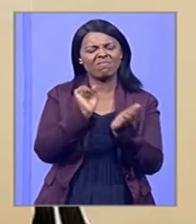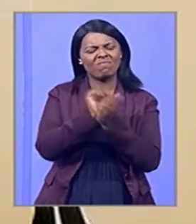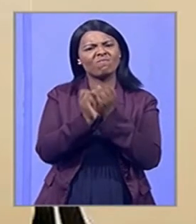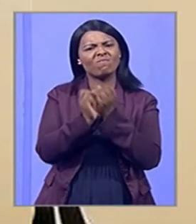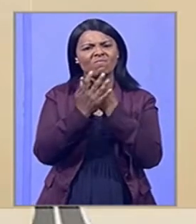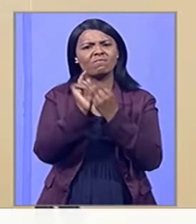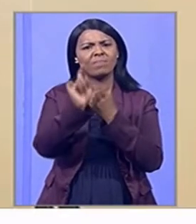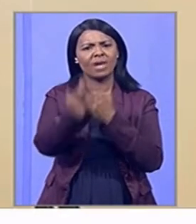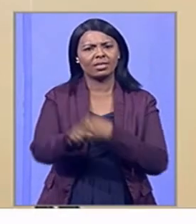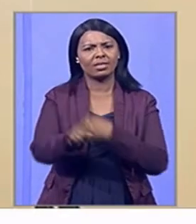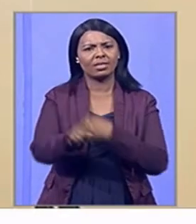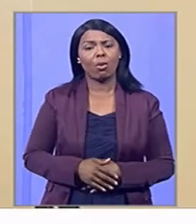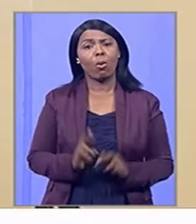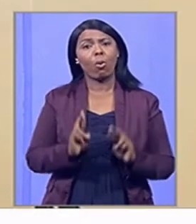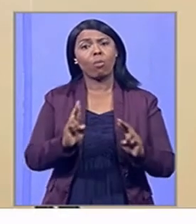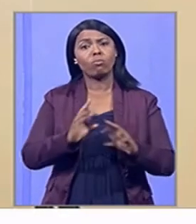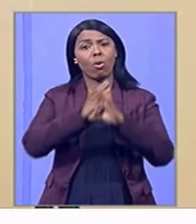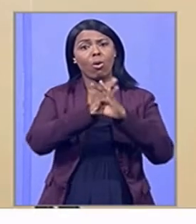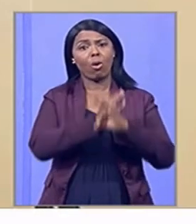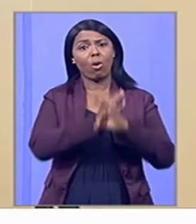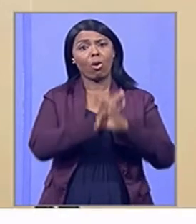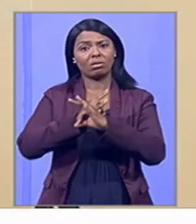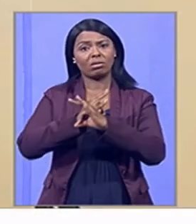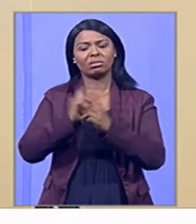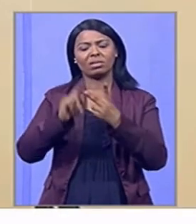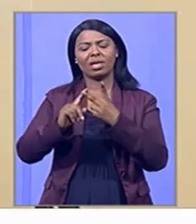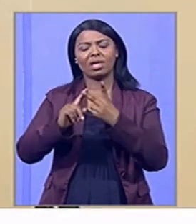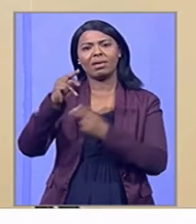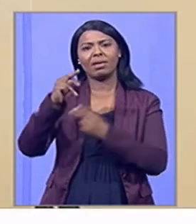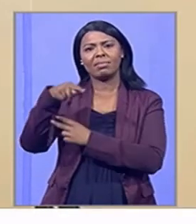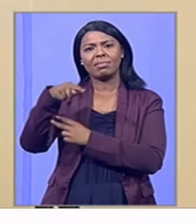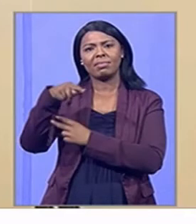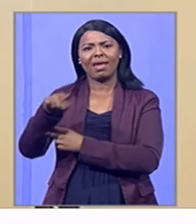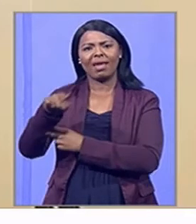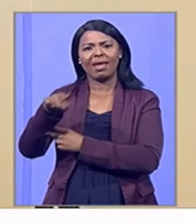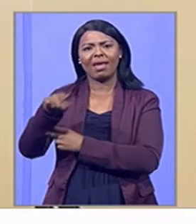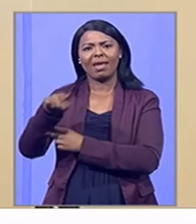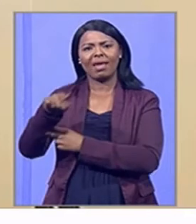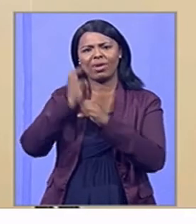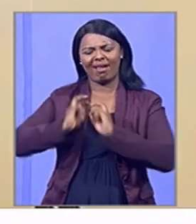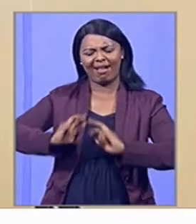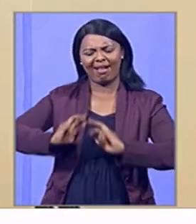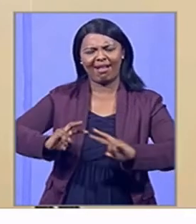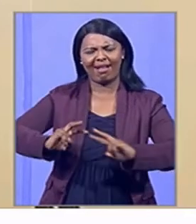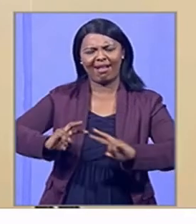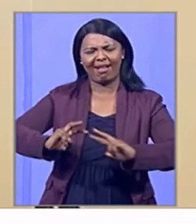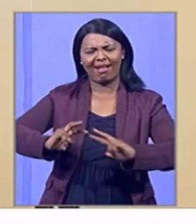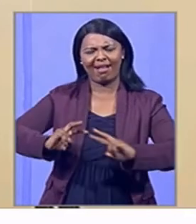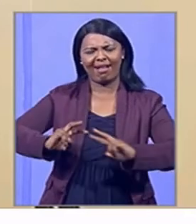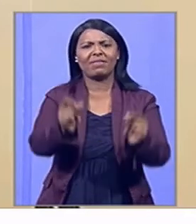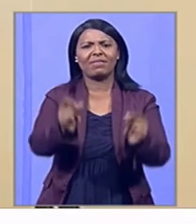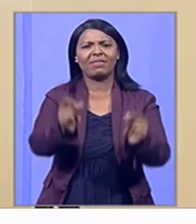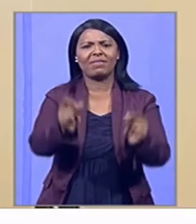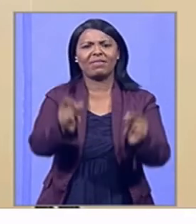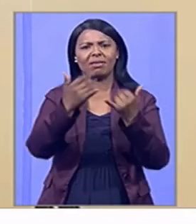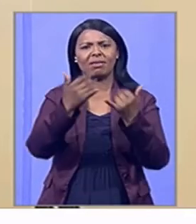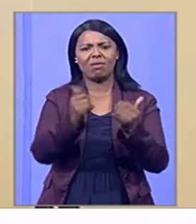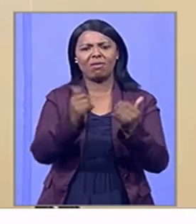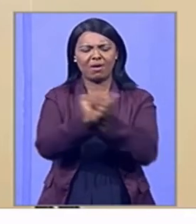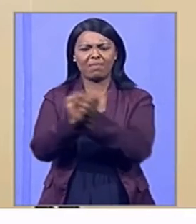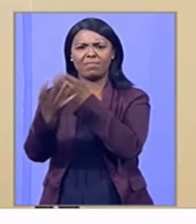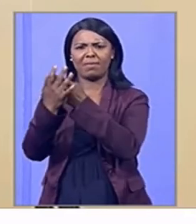Hawks and the National Prosecuting Authority will speed up the process of prosecution where needed and bring those ANC cronies